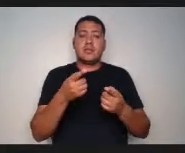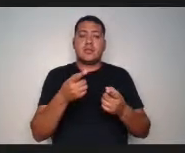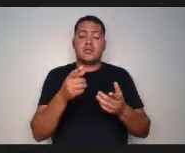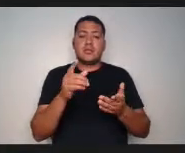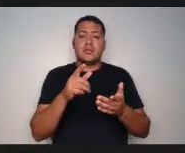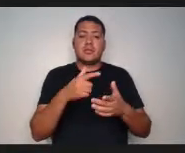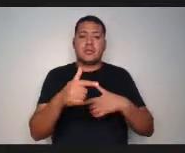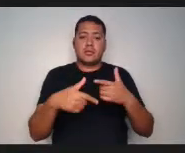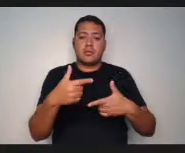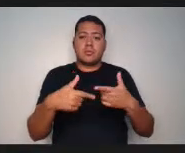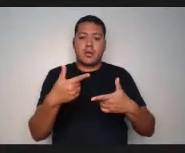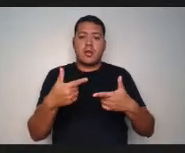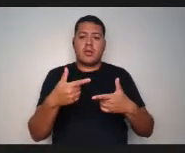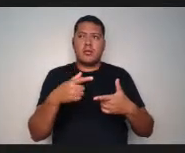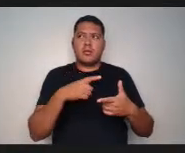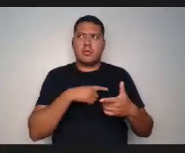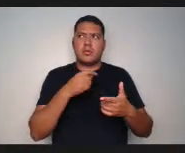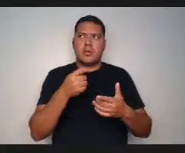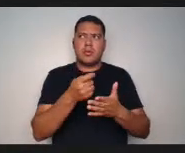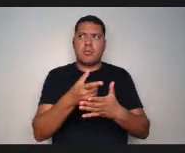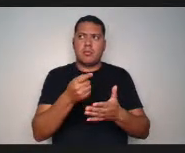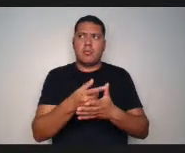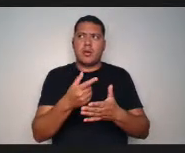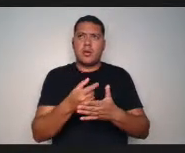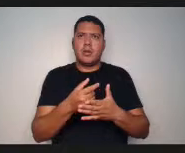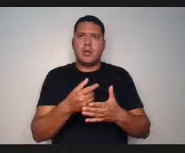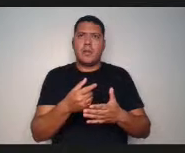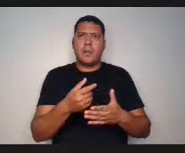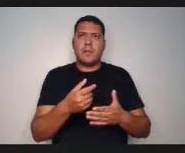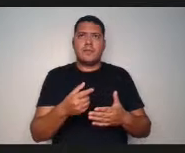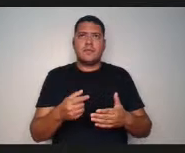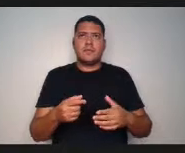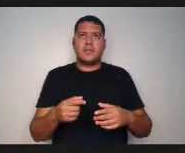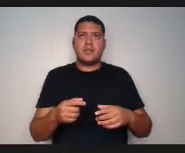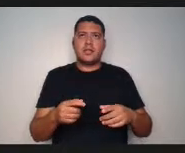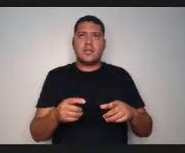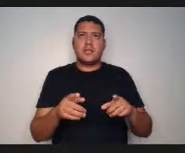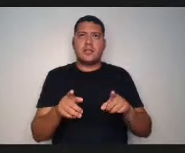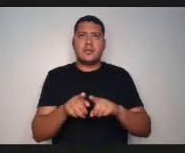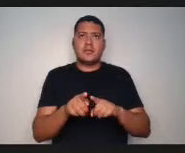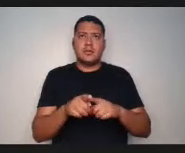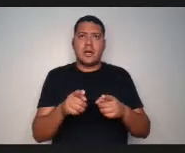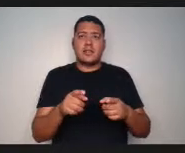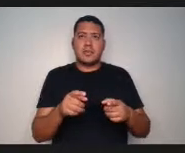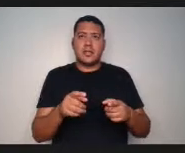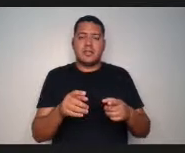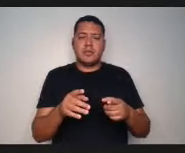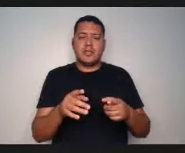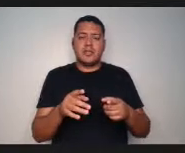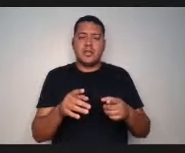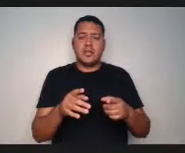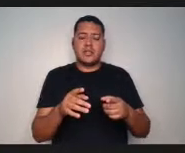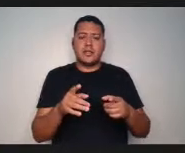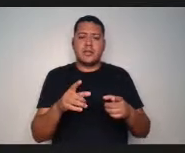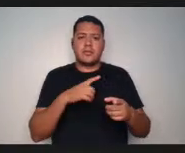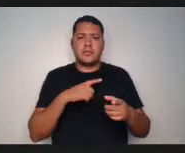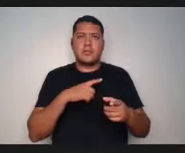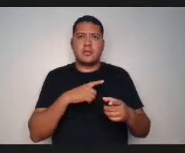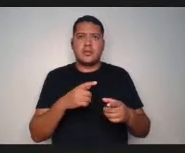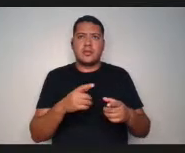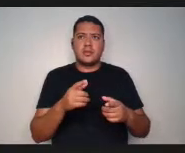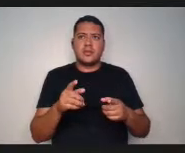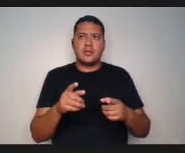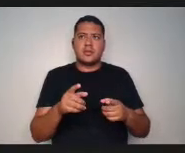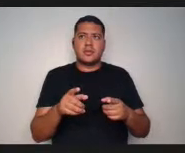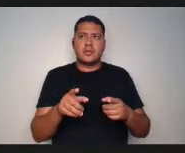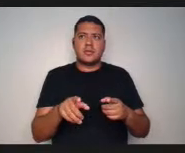Also cost savings for employees. Commute times were much reduced or disappeared